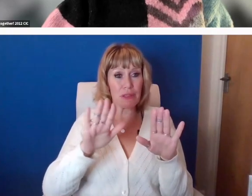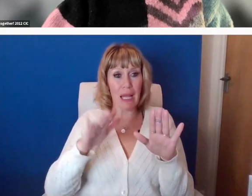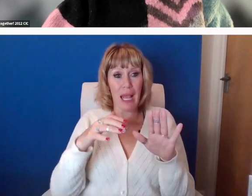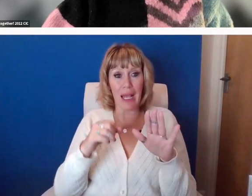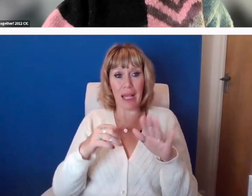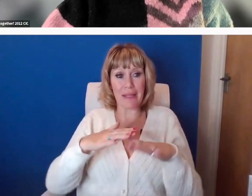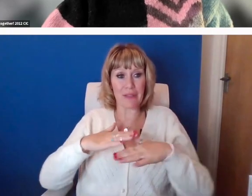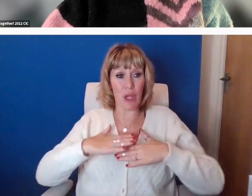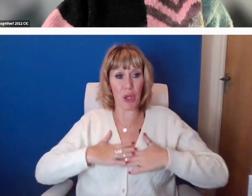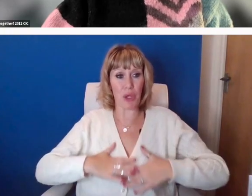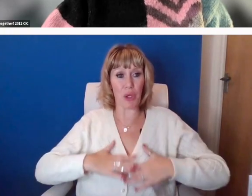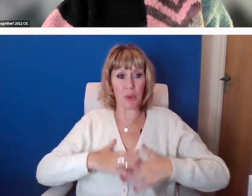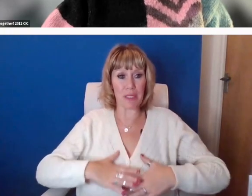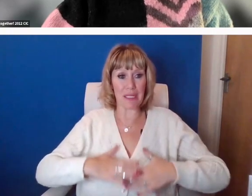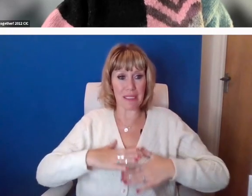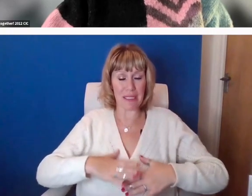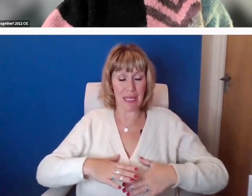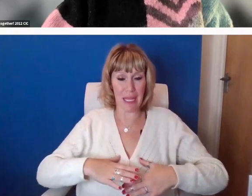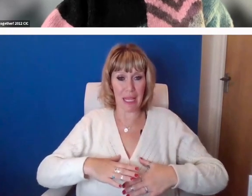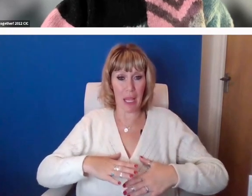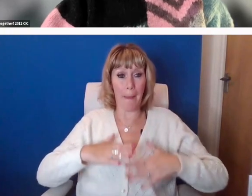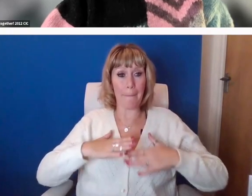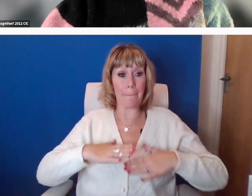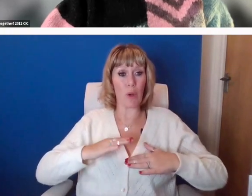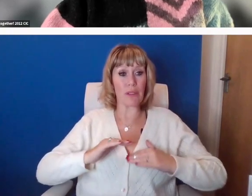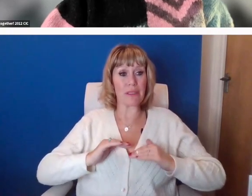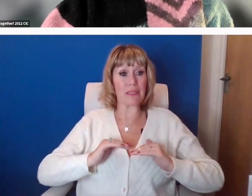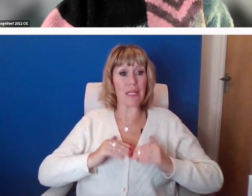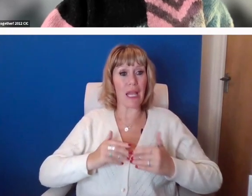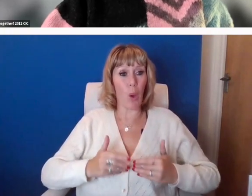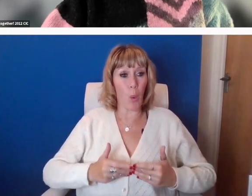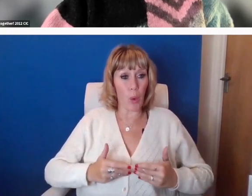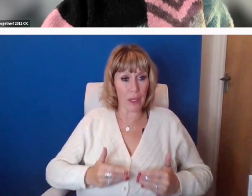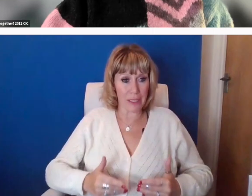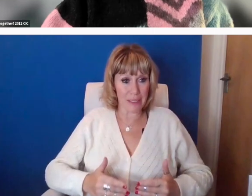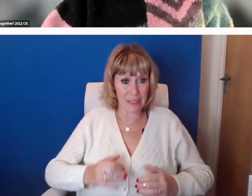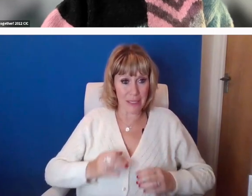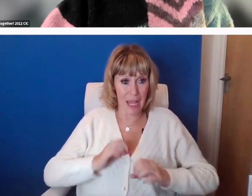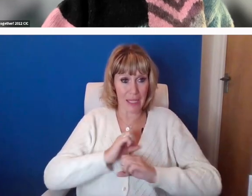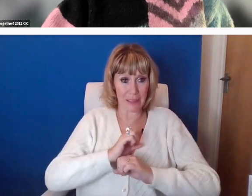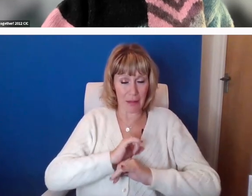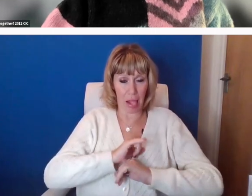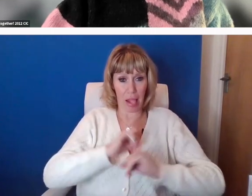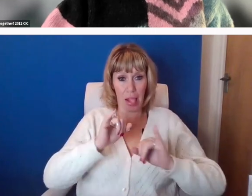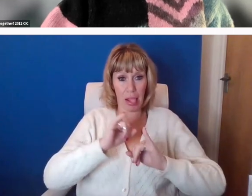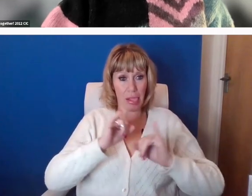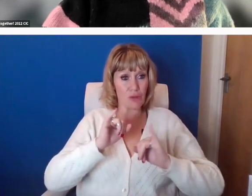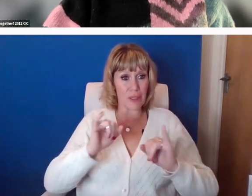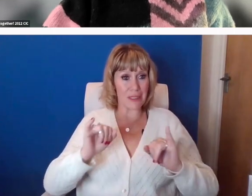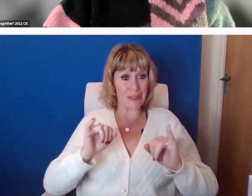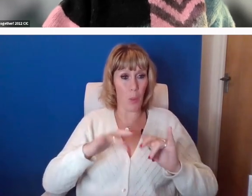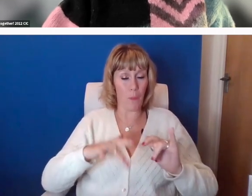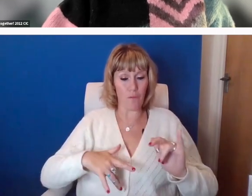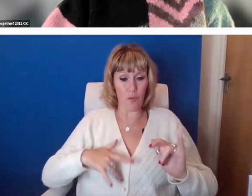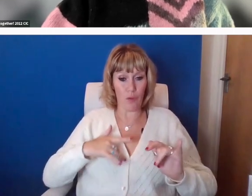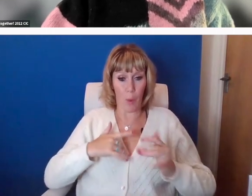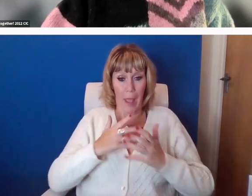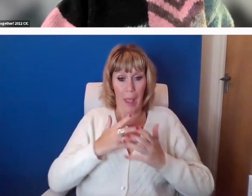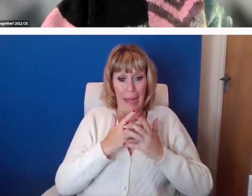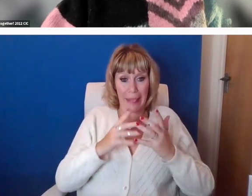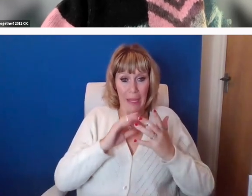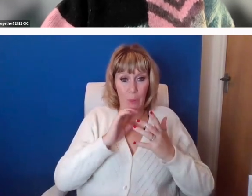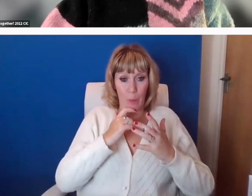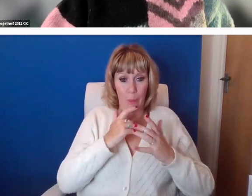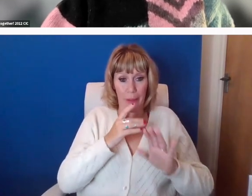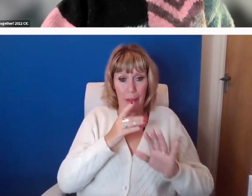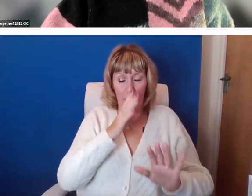nudity, bodily organs, and distress. So if you're feeling that any of those things might upset you tonight,